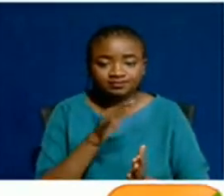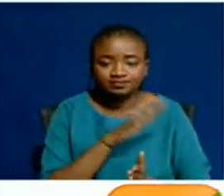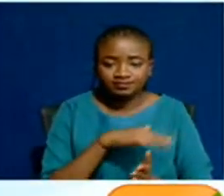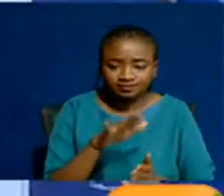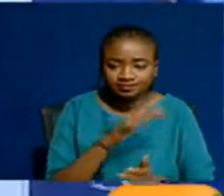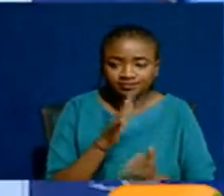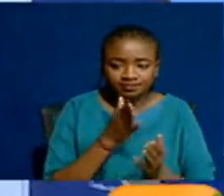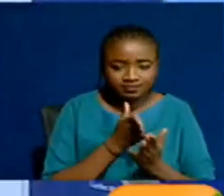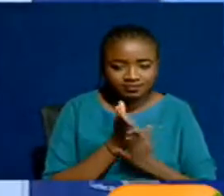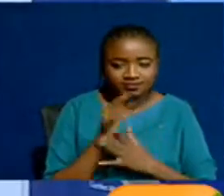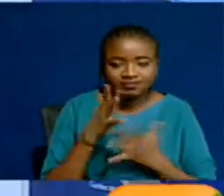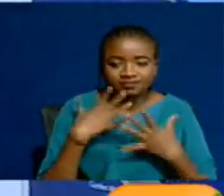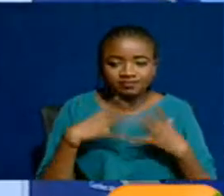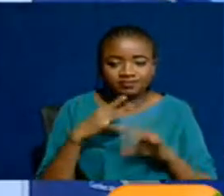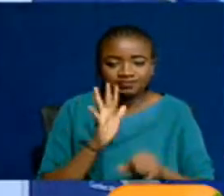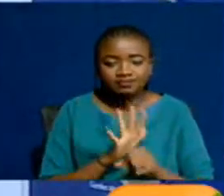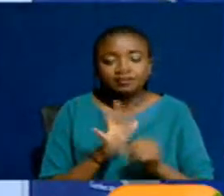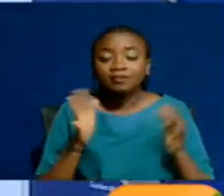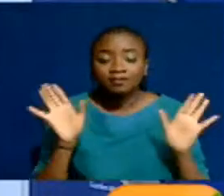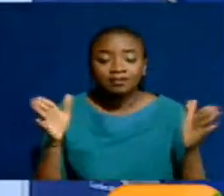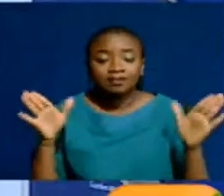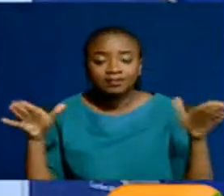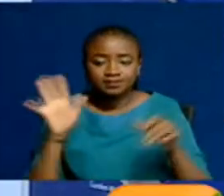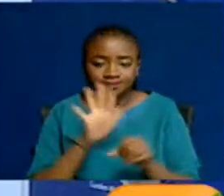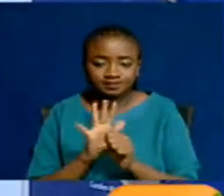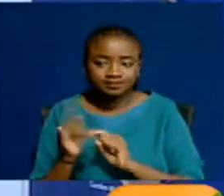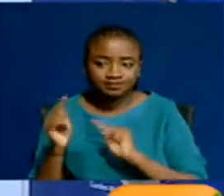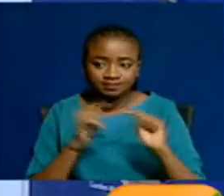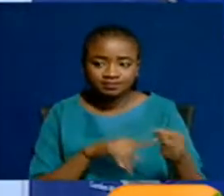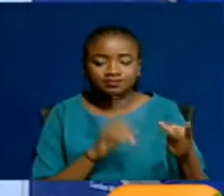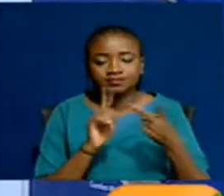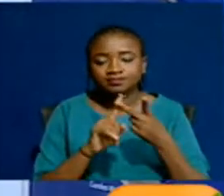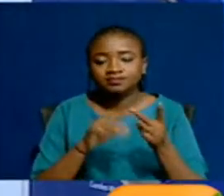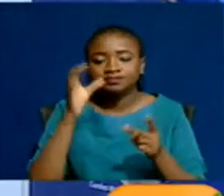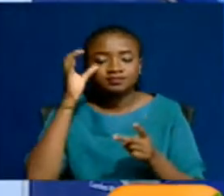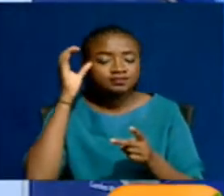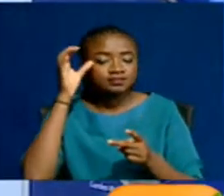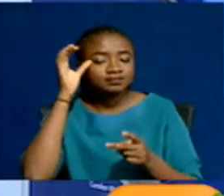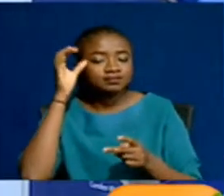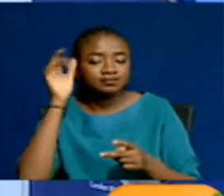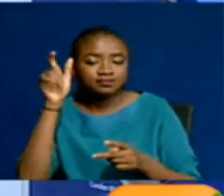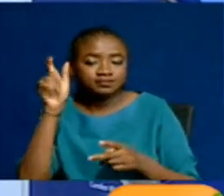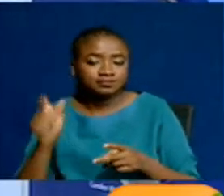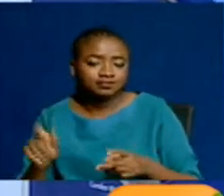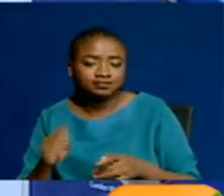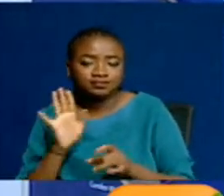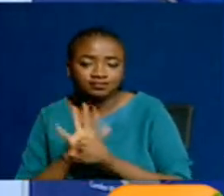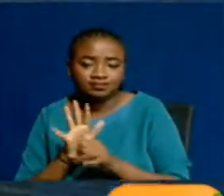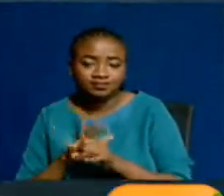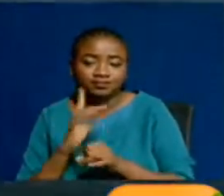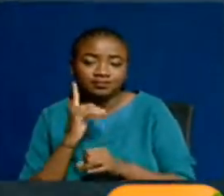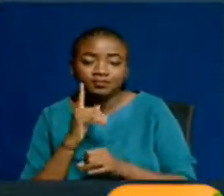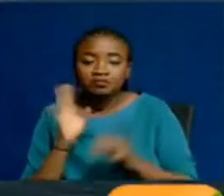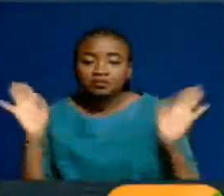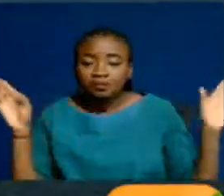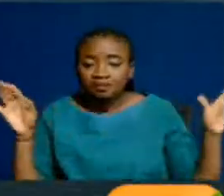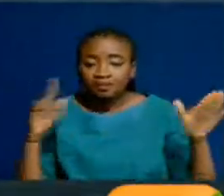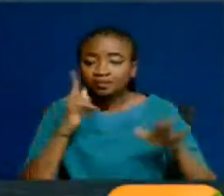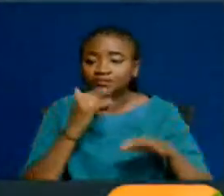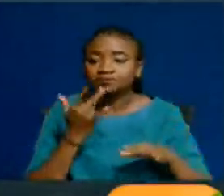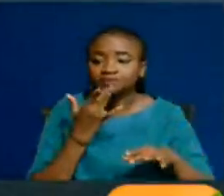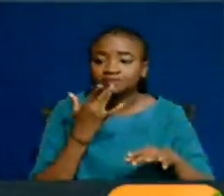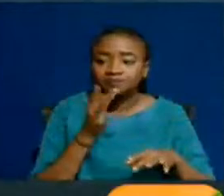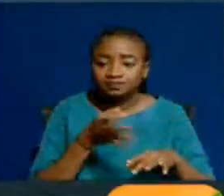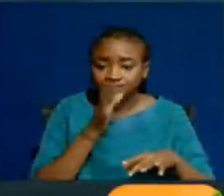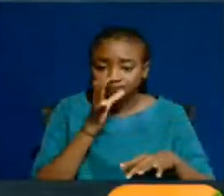flyways. The coastal region is one of the flyways, especially for water birds, those that move from, and